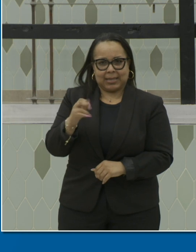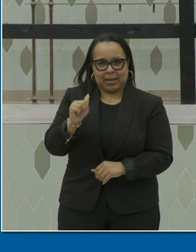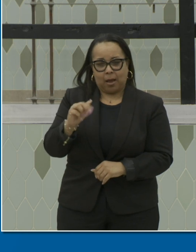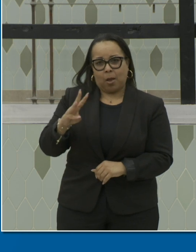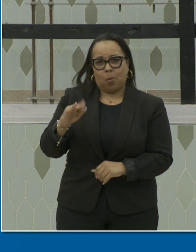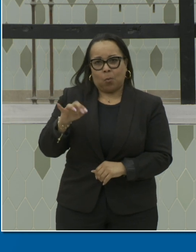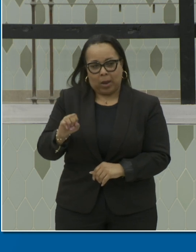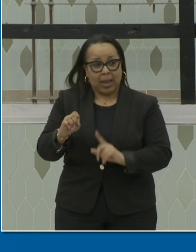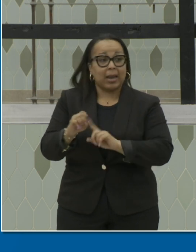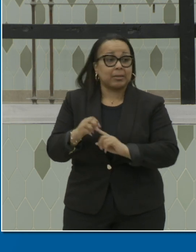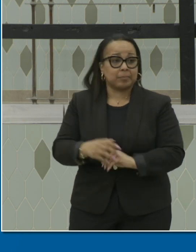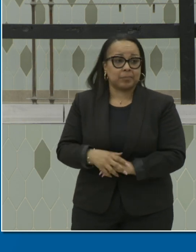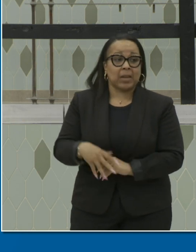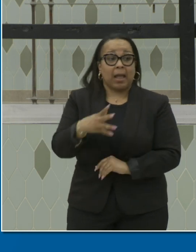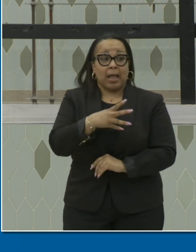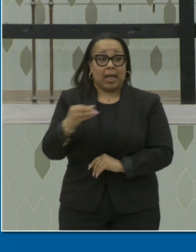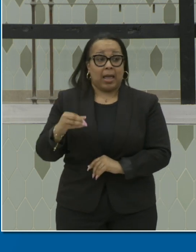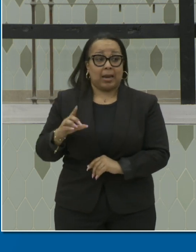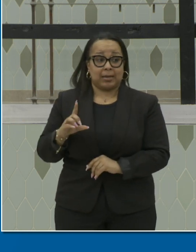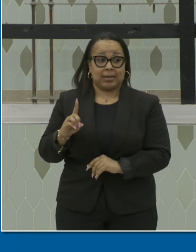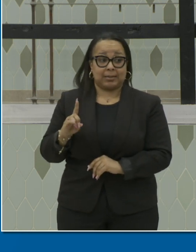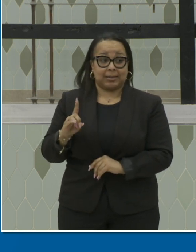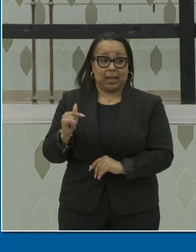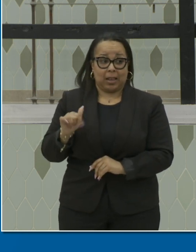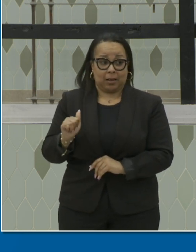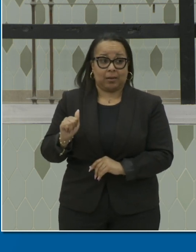Ryan Bilateri.